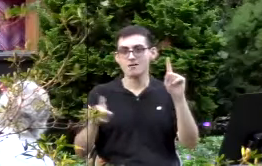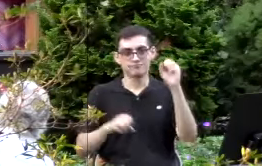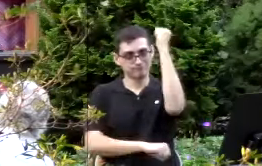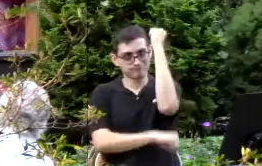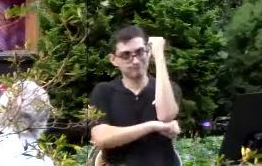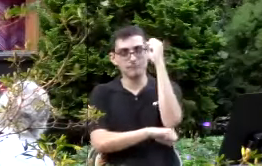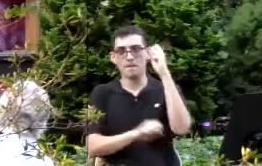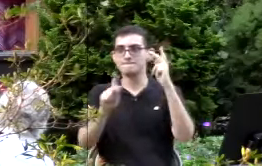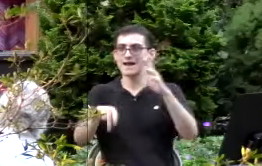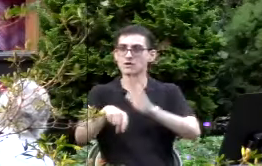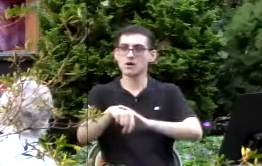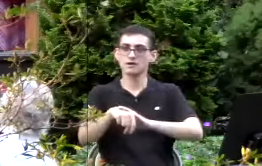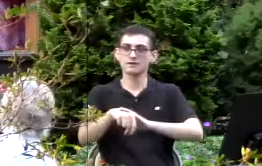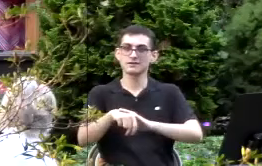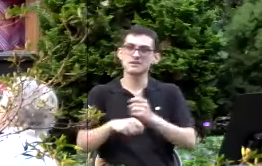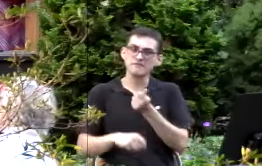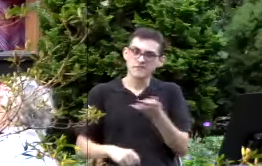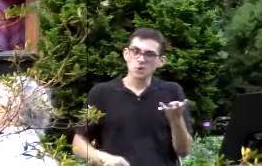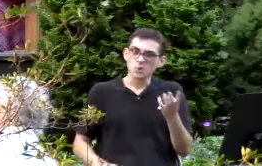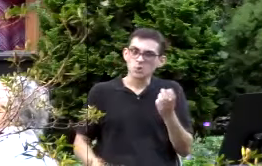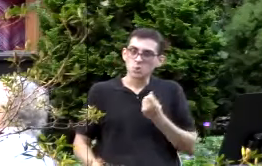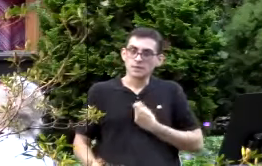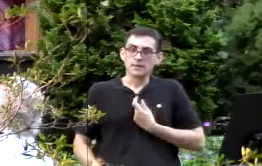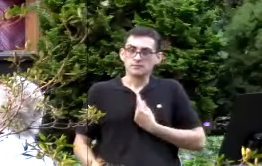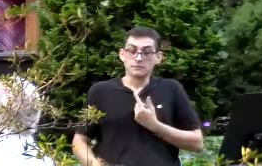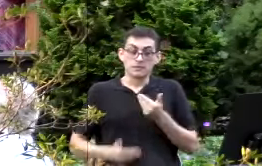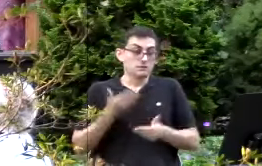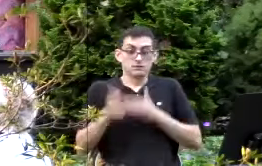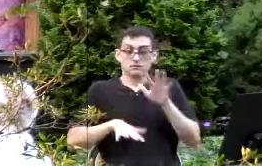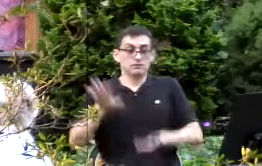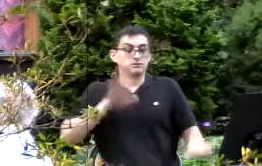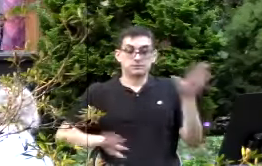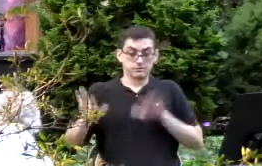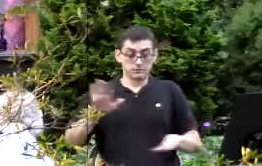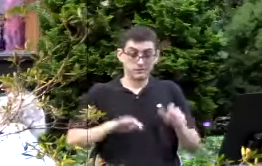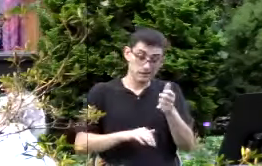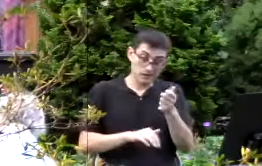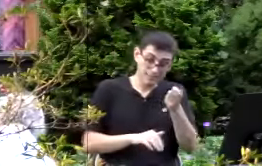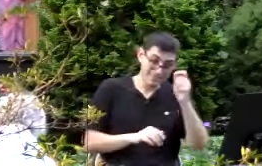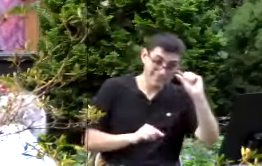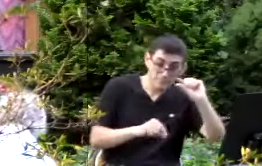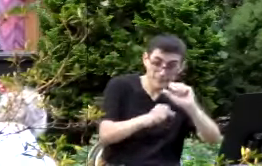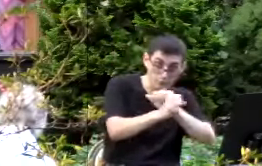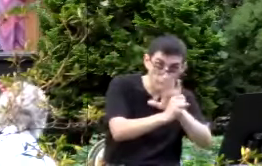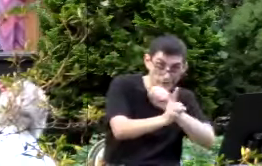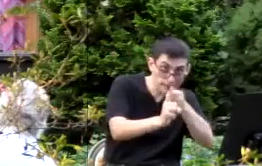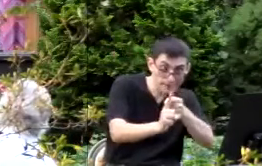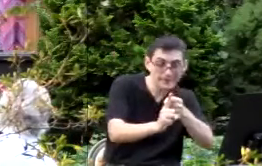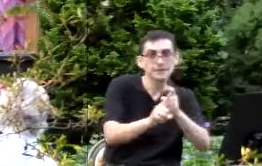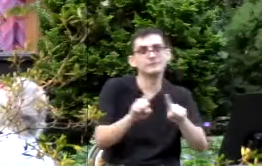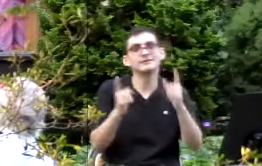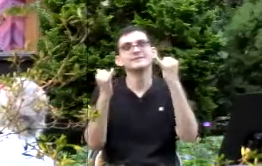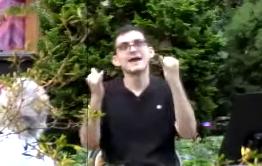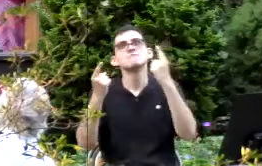of hiccups, a couple of speed bumps, a couple of years of a pandemic. So we are back. We are back, and we are going to Israel, God